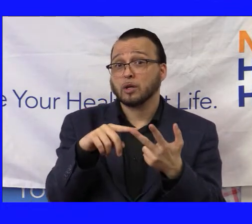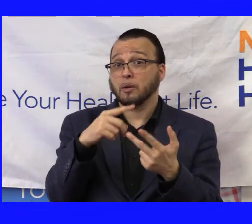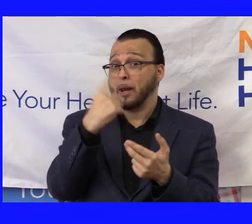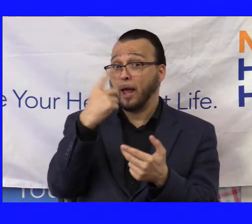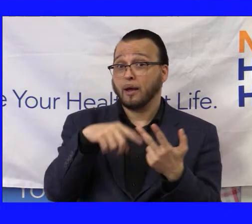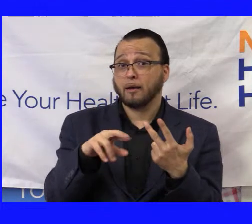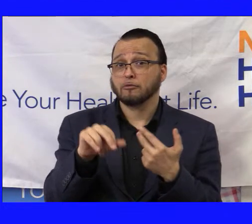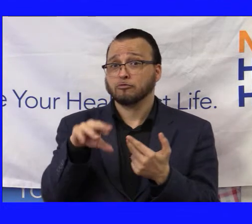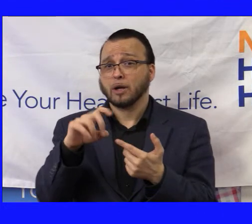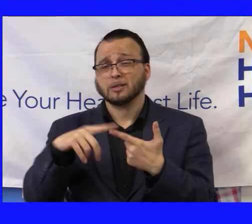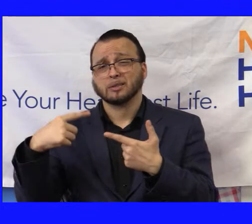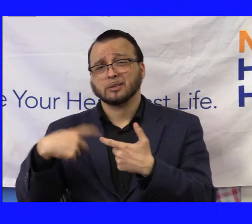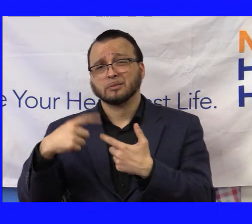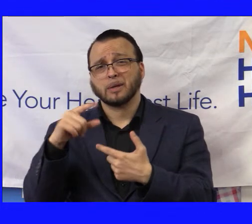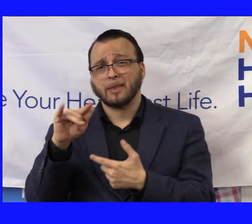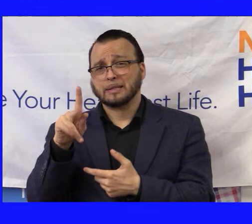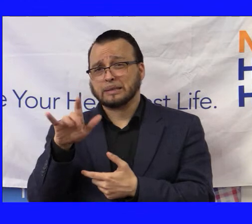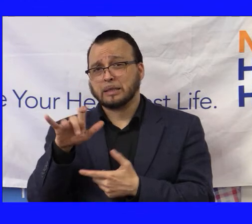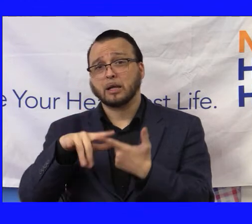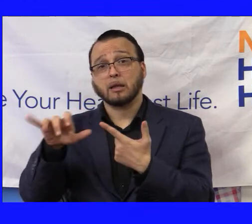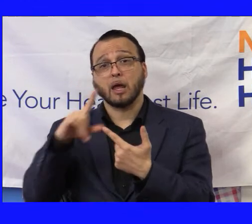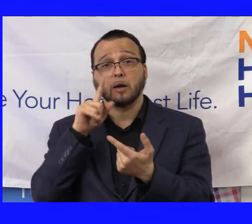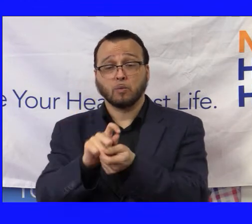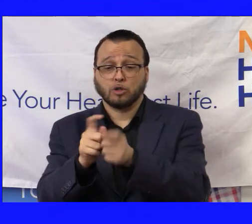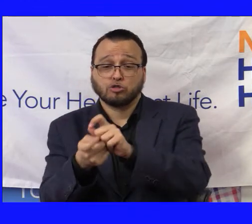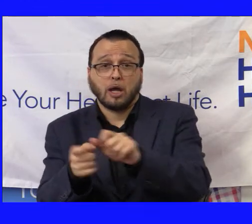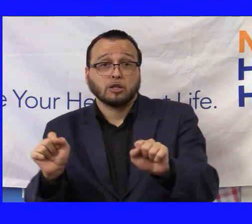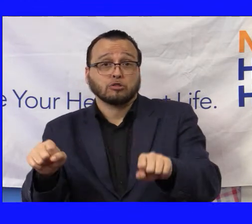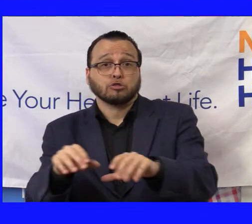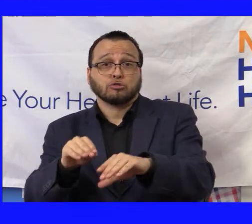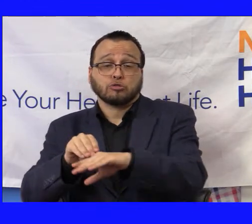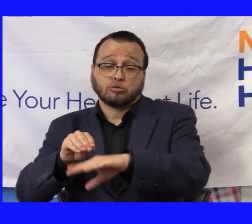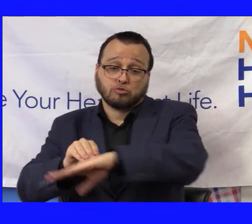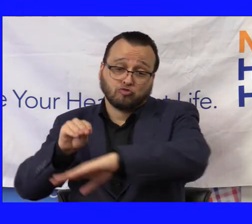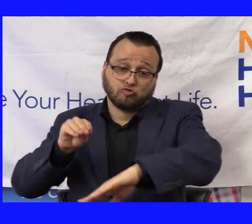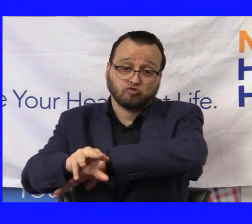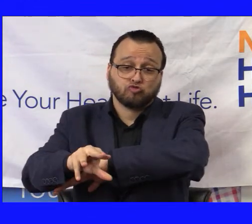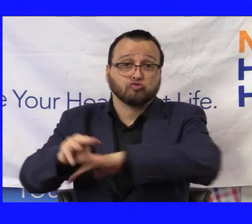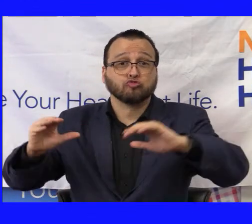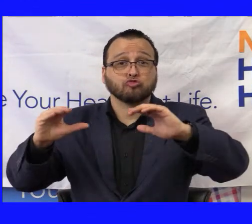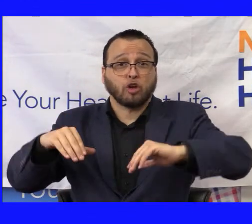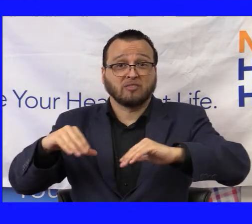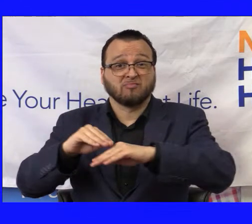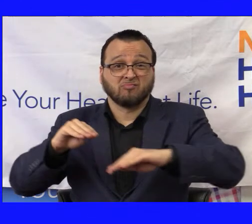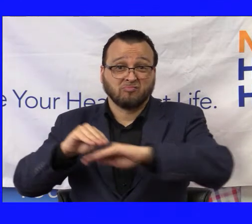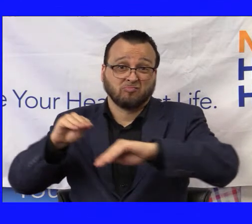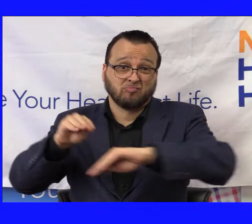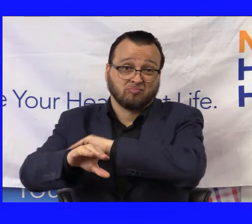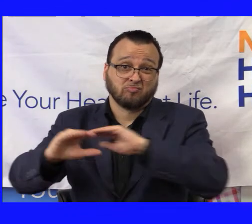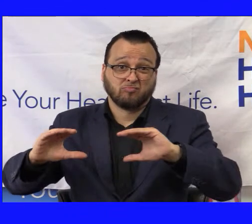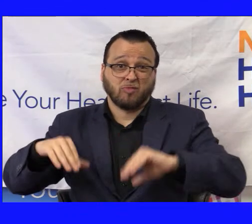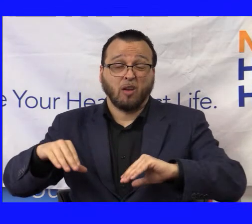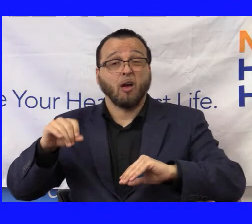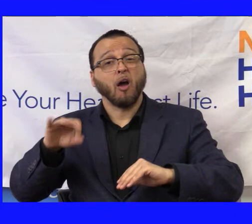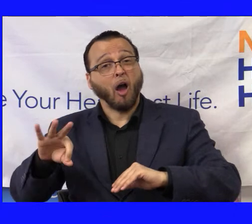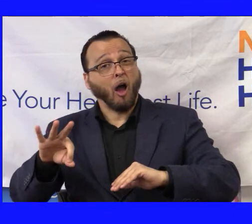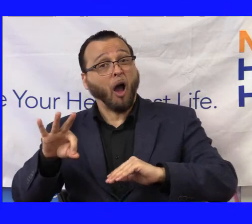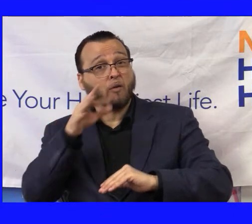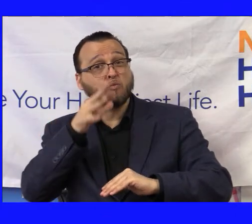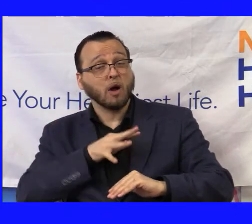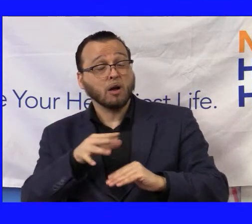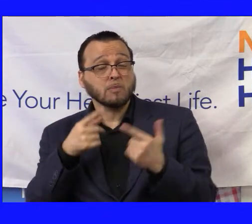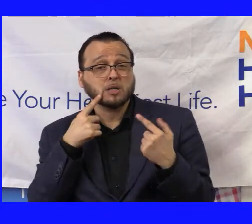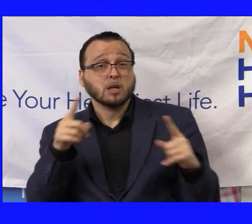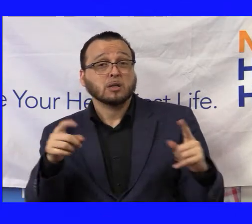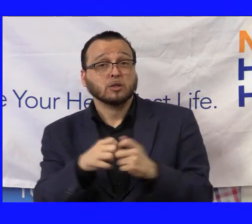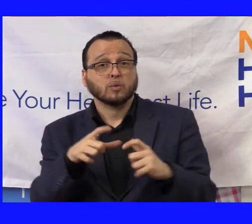clinical inputs that would then change the likelihood or decrease the likelihood or change the likelihood of a woman being successful in her vaginal birth